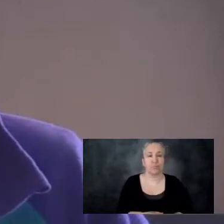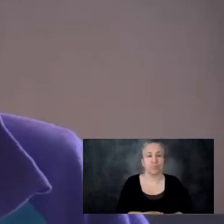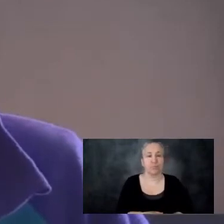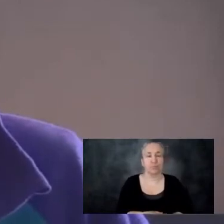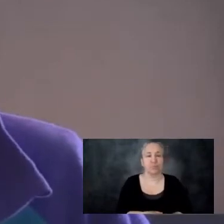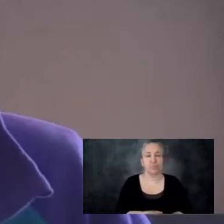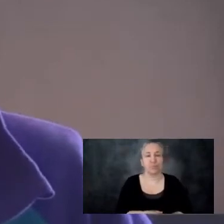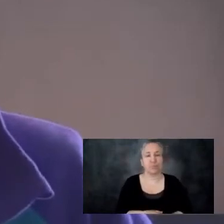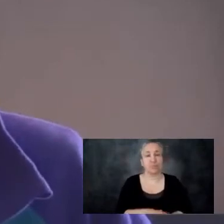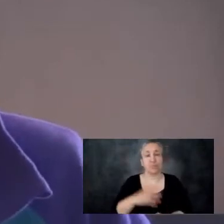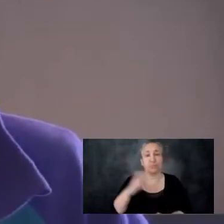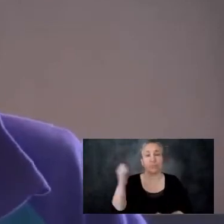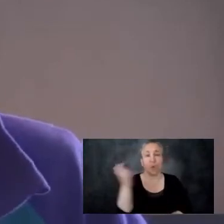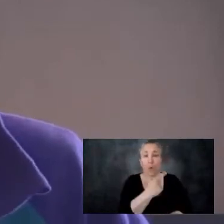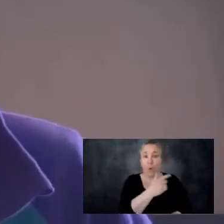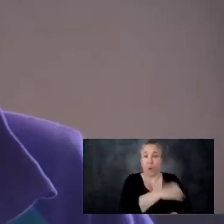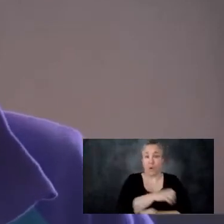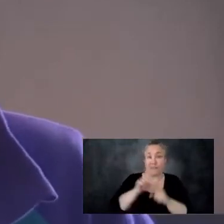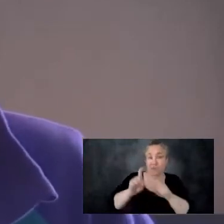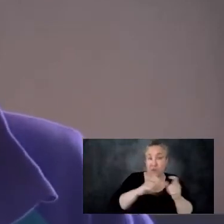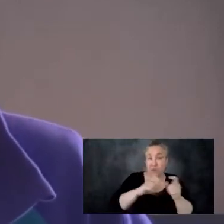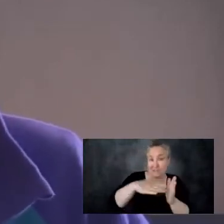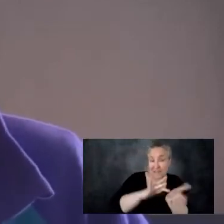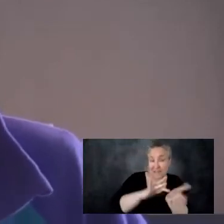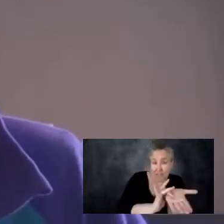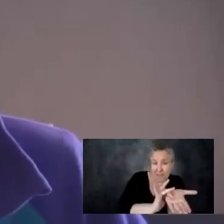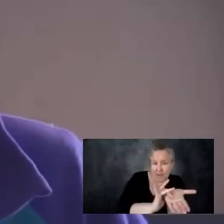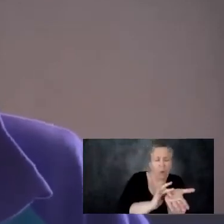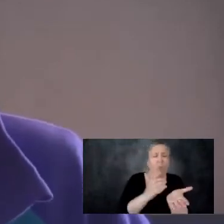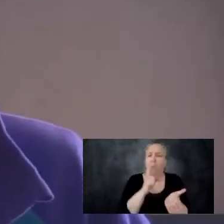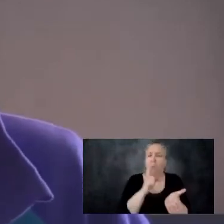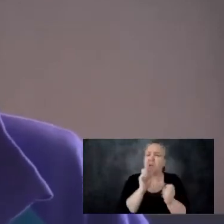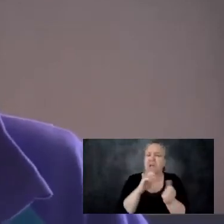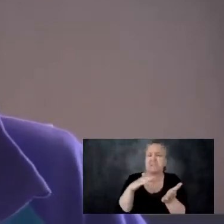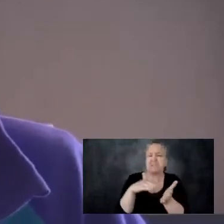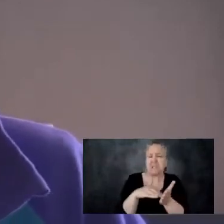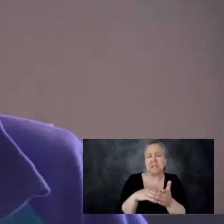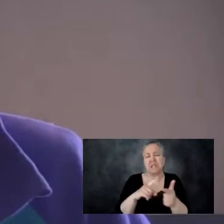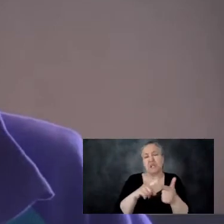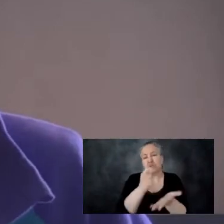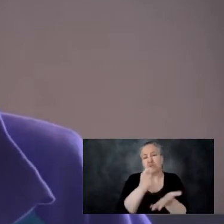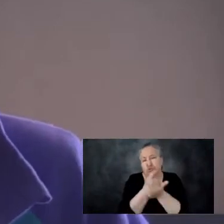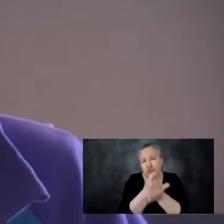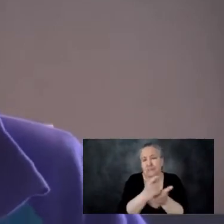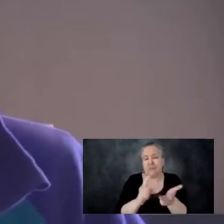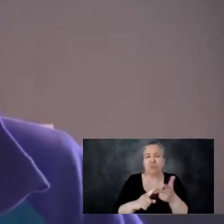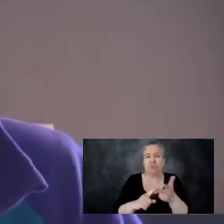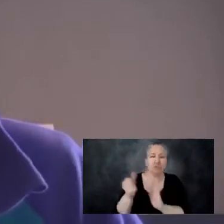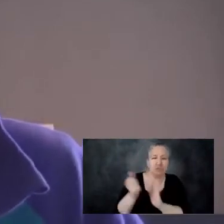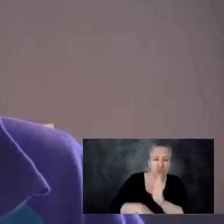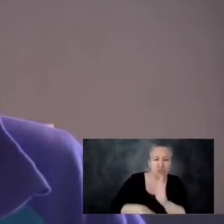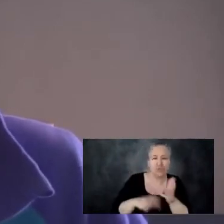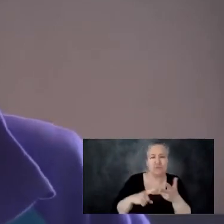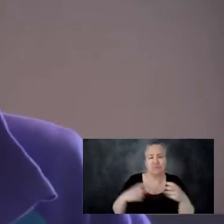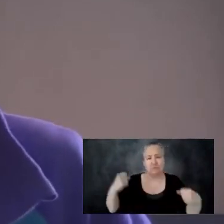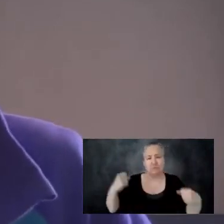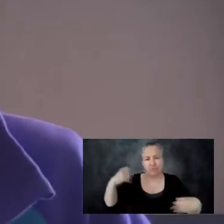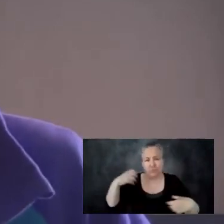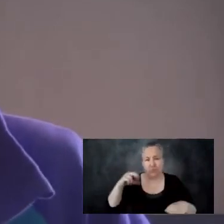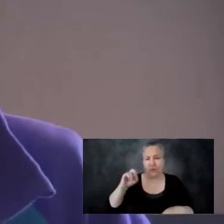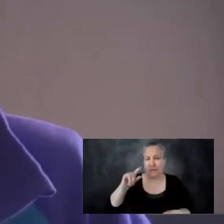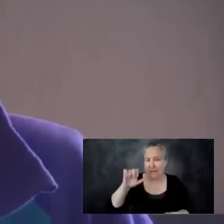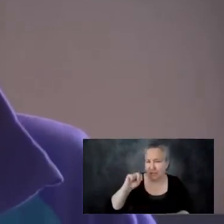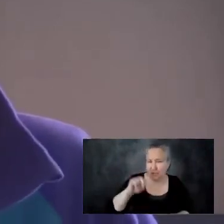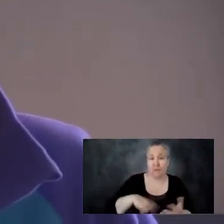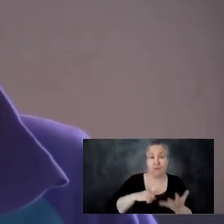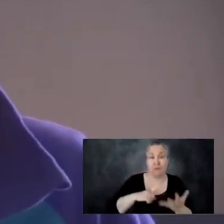trials study drugs. They can study other treatments. They can study surgery. They can study radiation. They can study a combination of